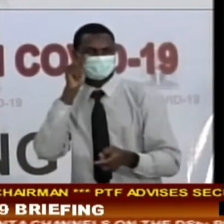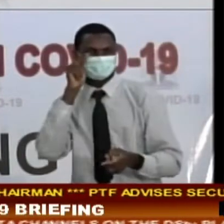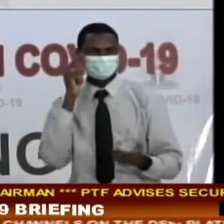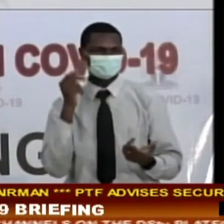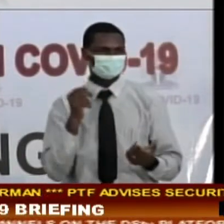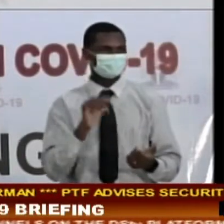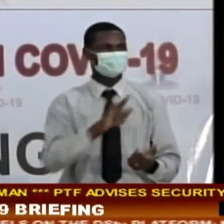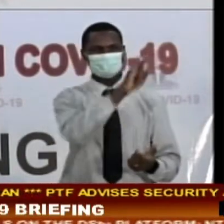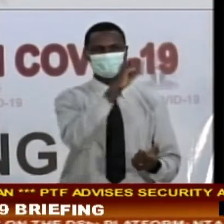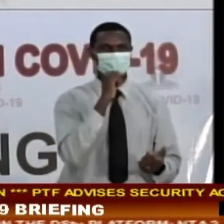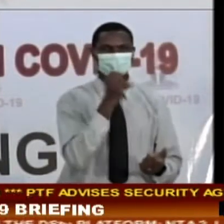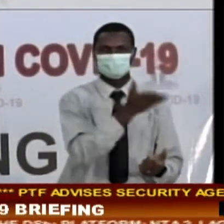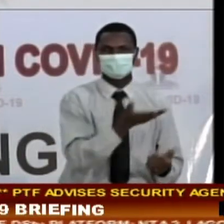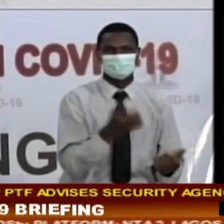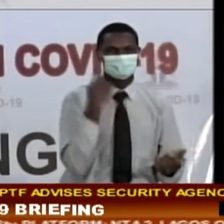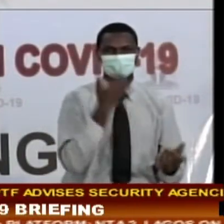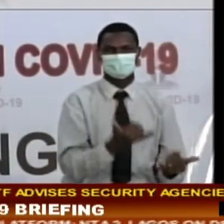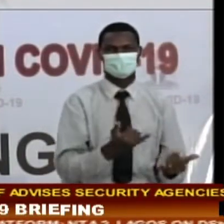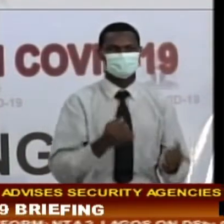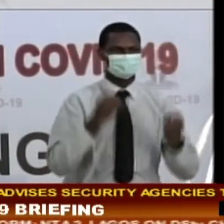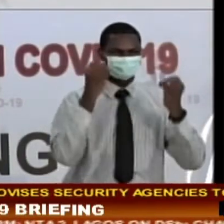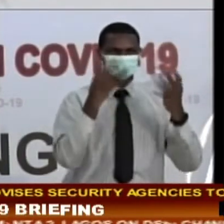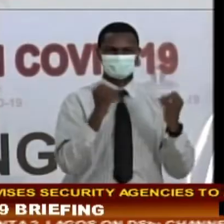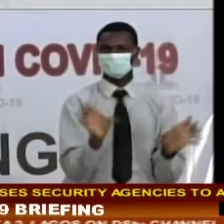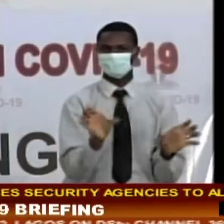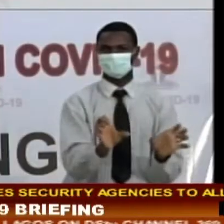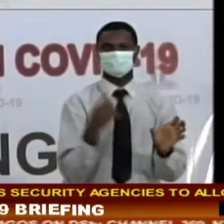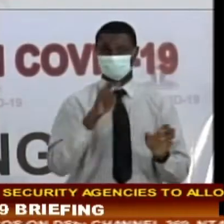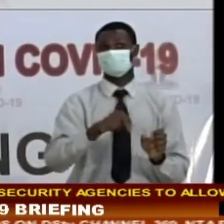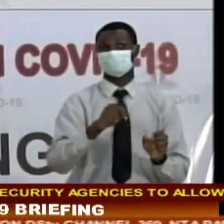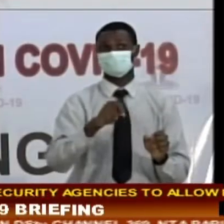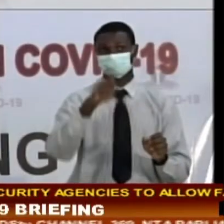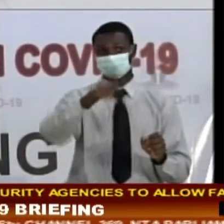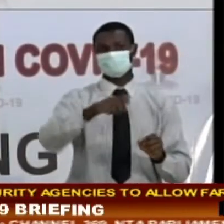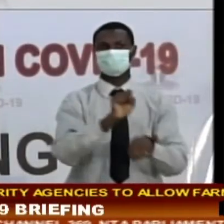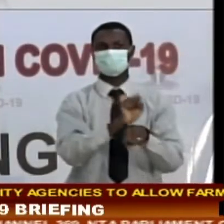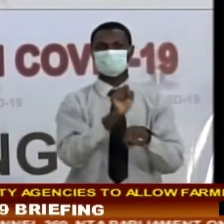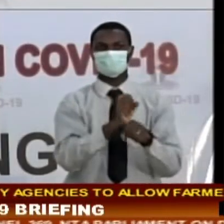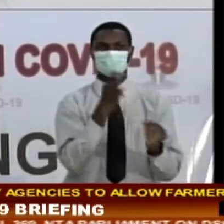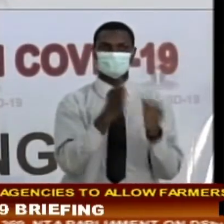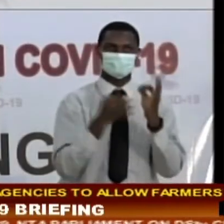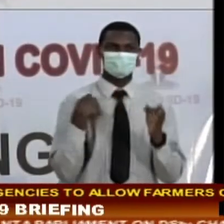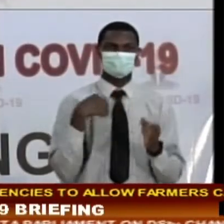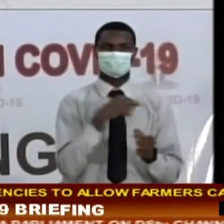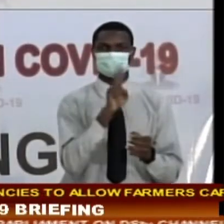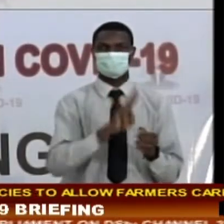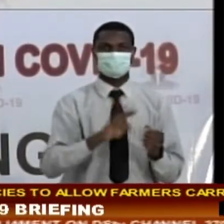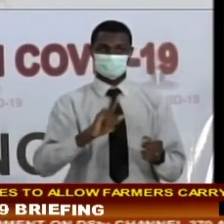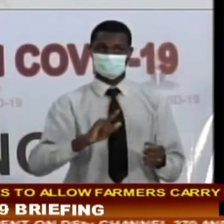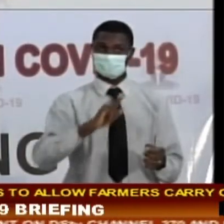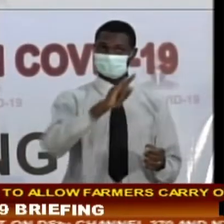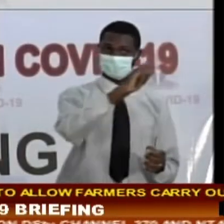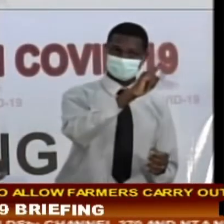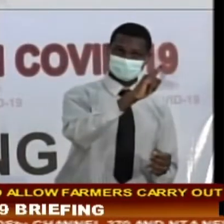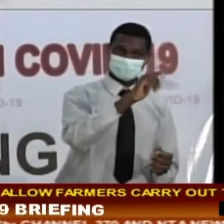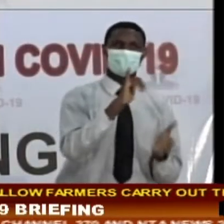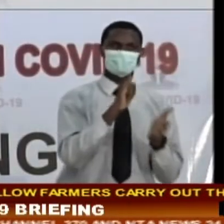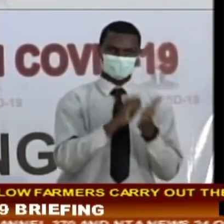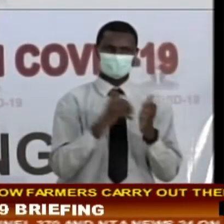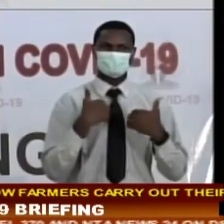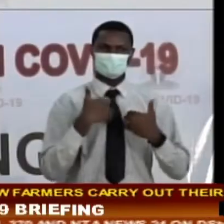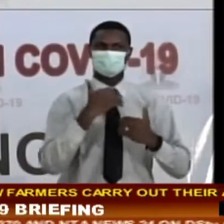that we have to consider if weing it through Air Cargo that has its